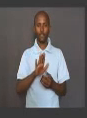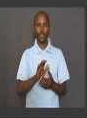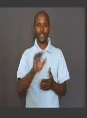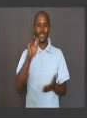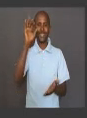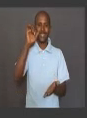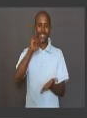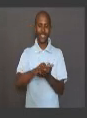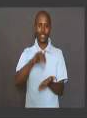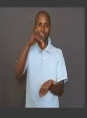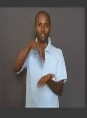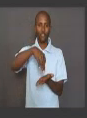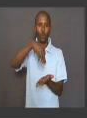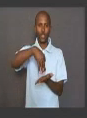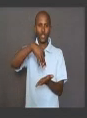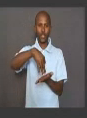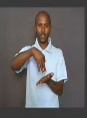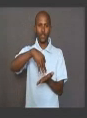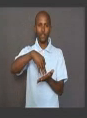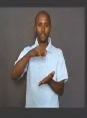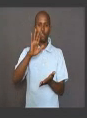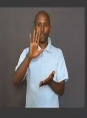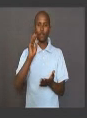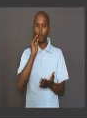5 is the frequency for the group 0 to 1.